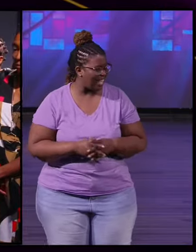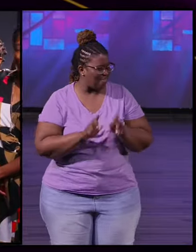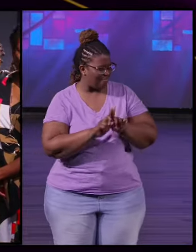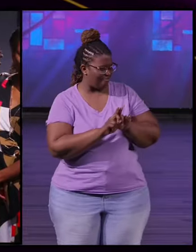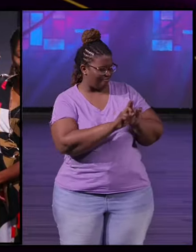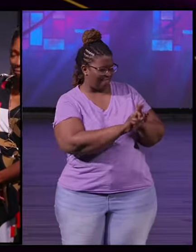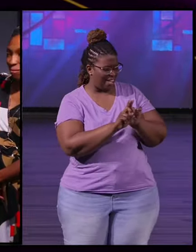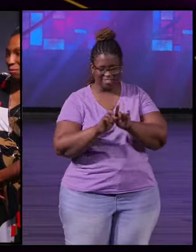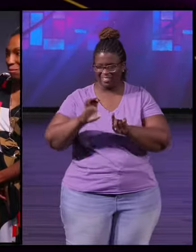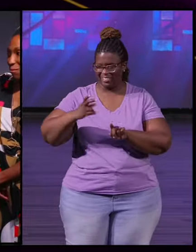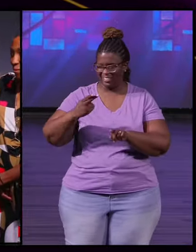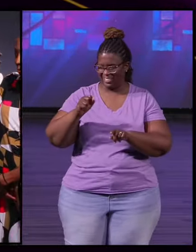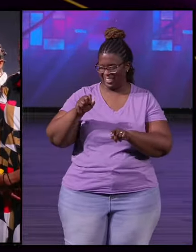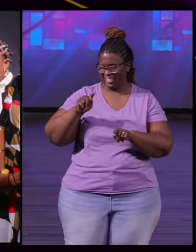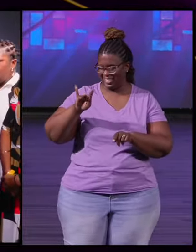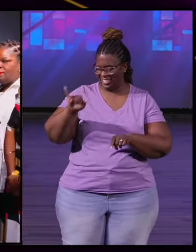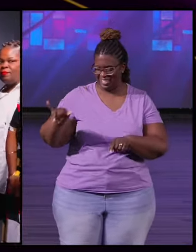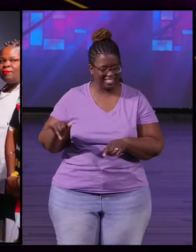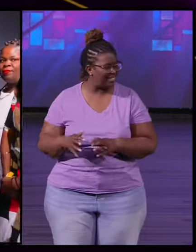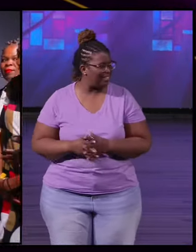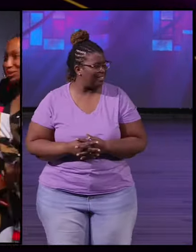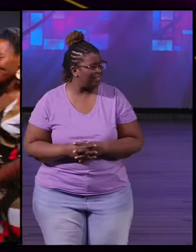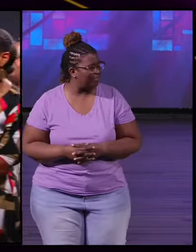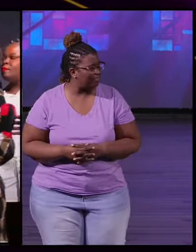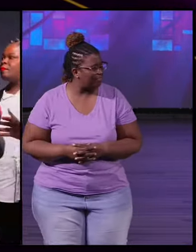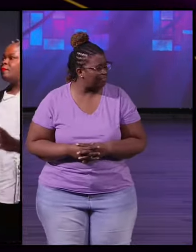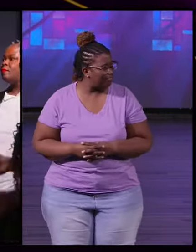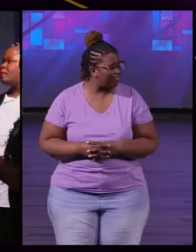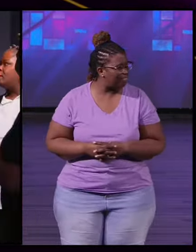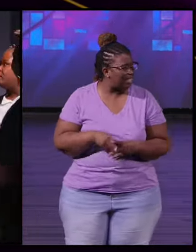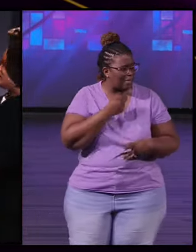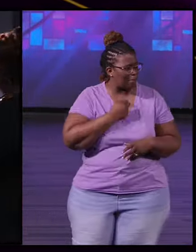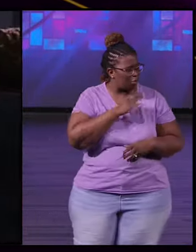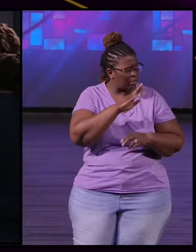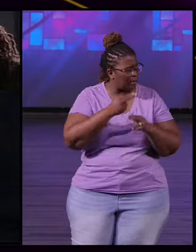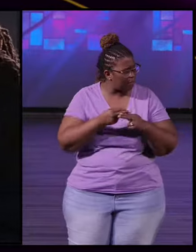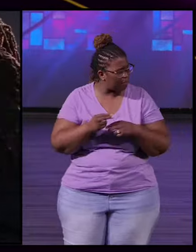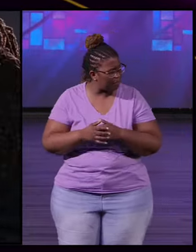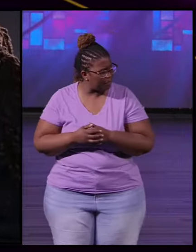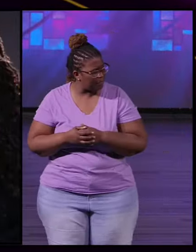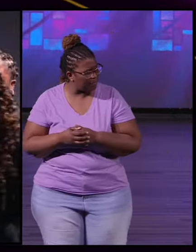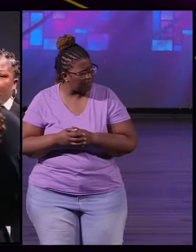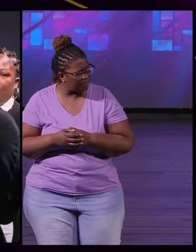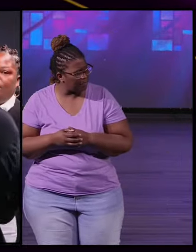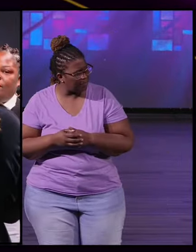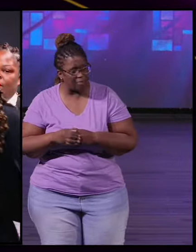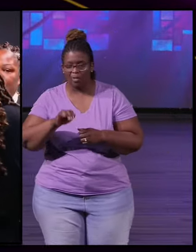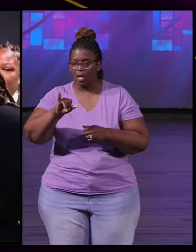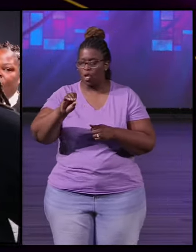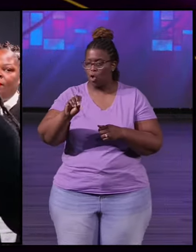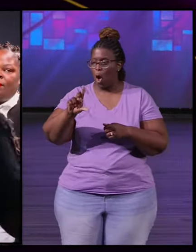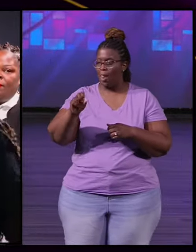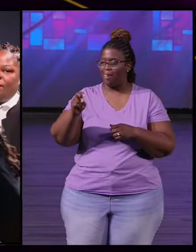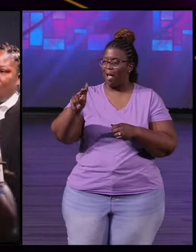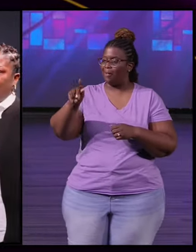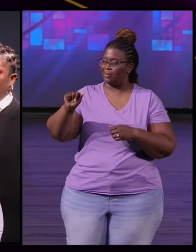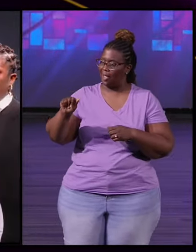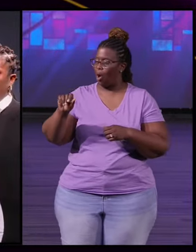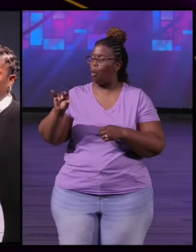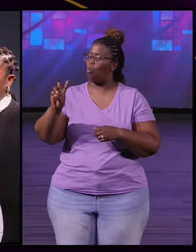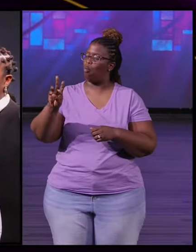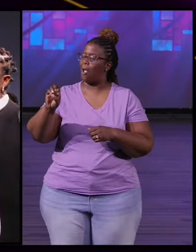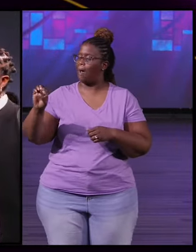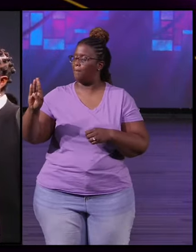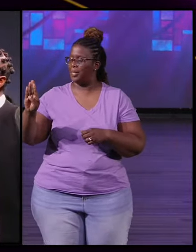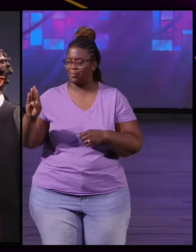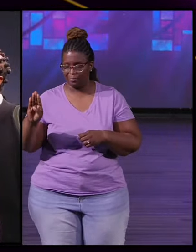Chastity? I want you to go with Chastity, all right? Come on. Hey. Tell me your name. Yolanda Webb. We are so good to have